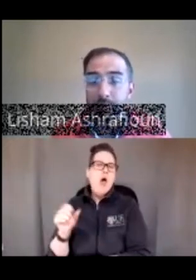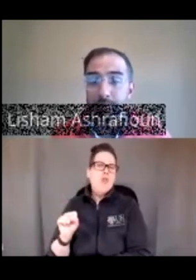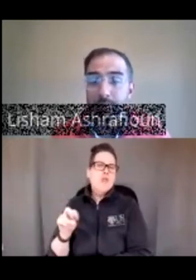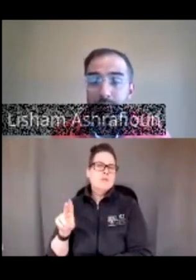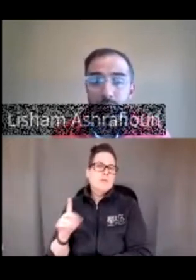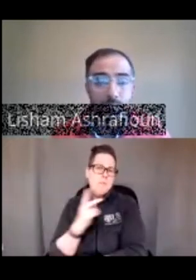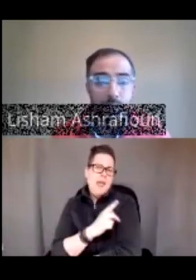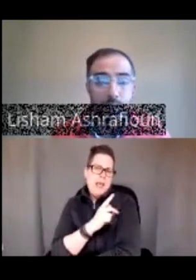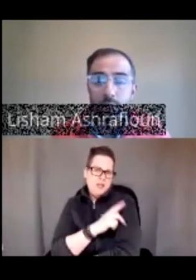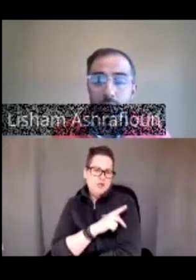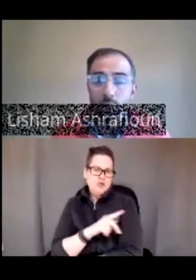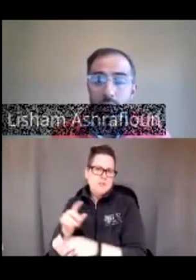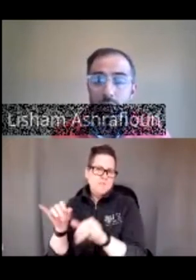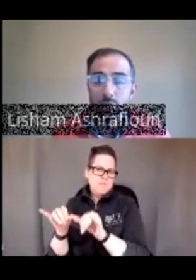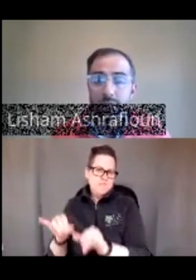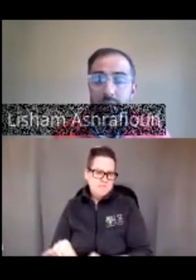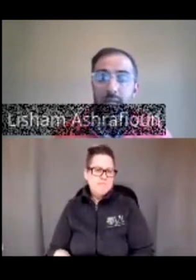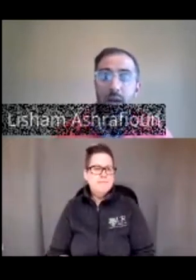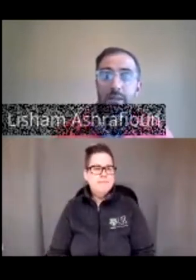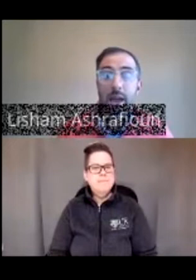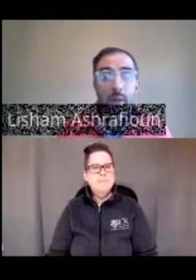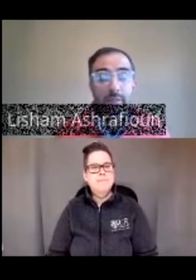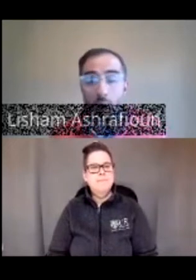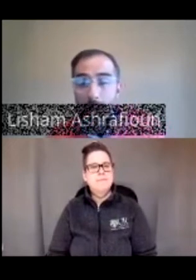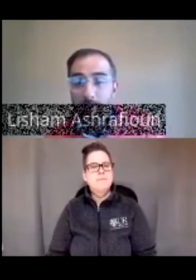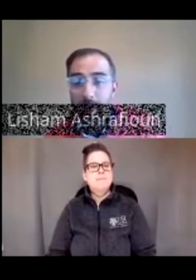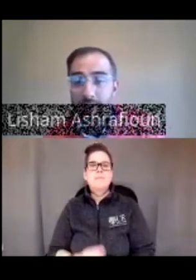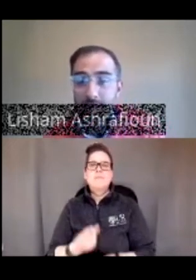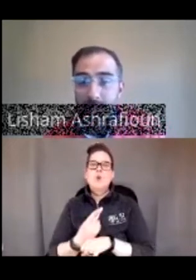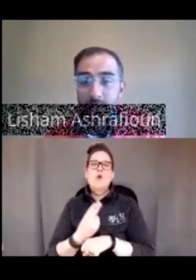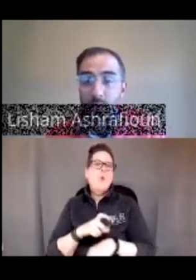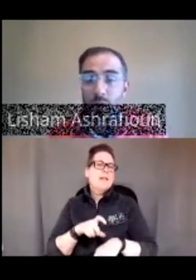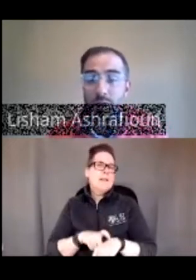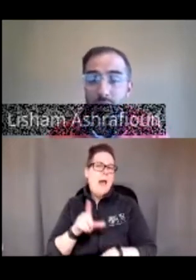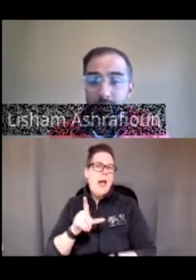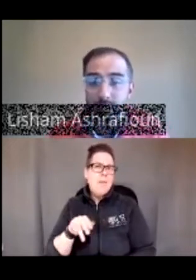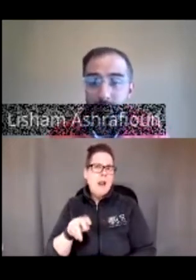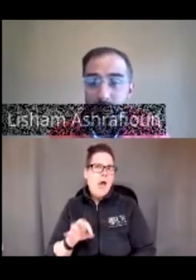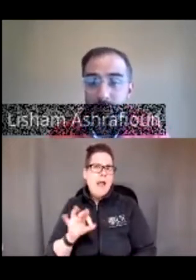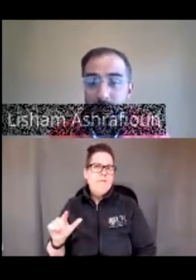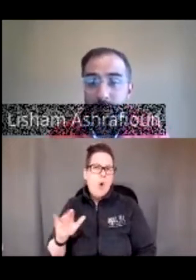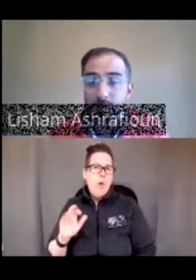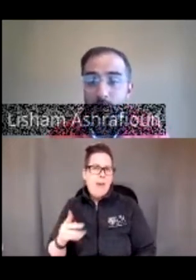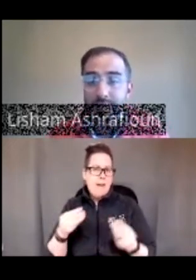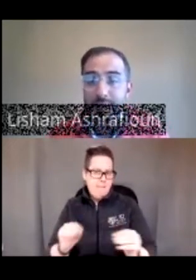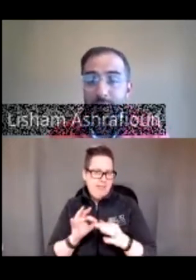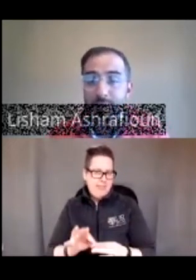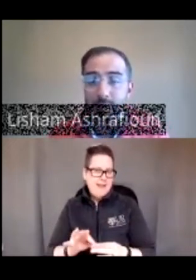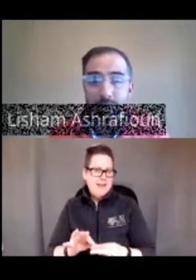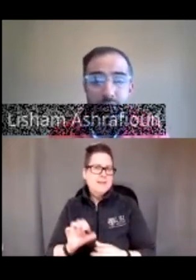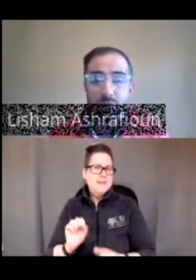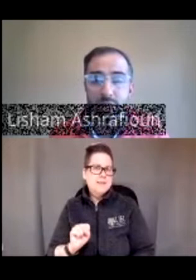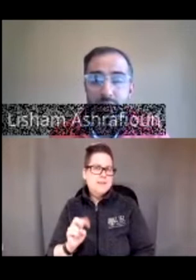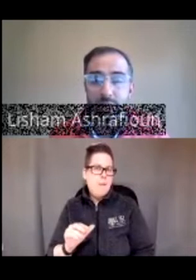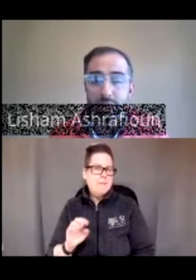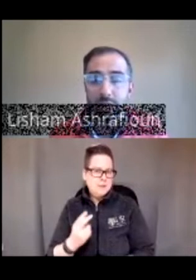treatment. We use the timeline fallback method for substance use. We examine their